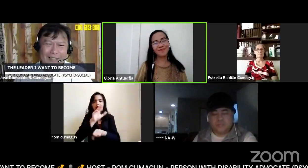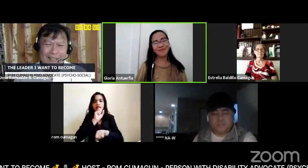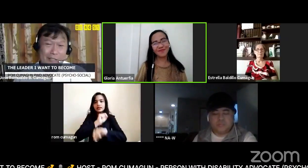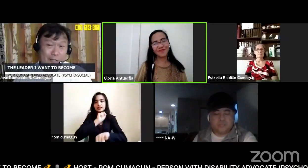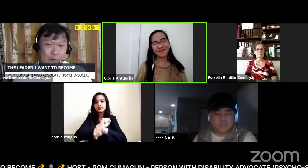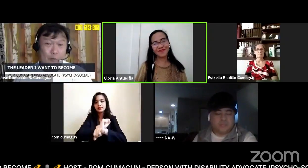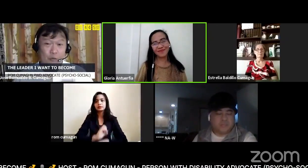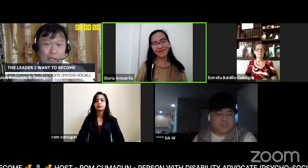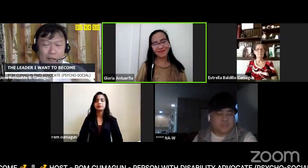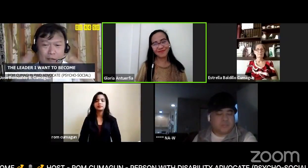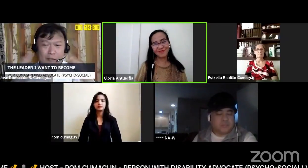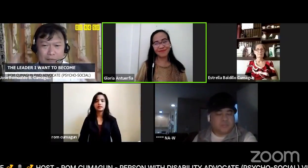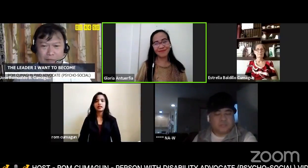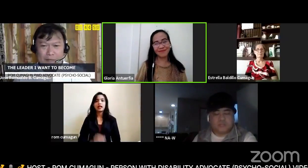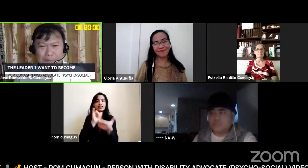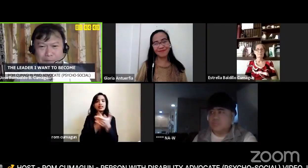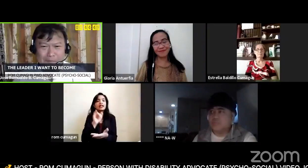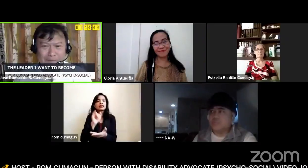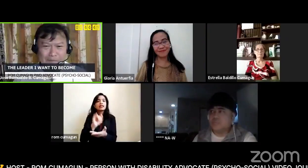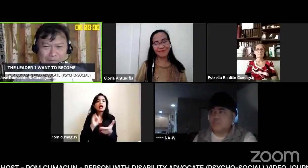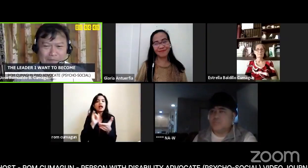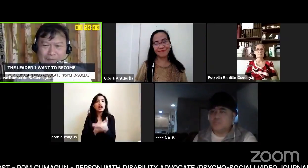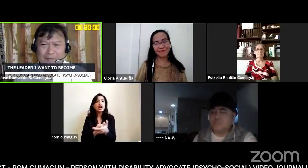Okay, so that's